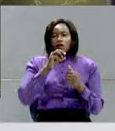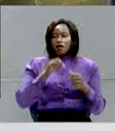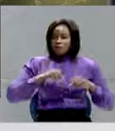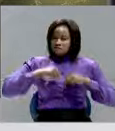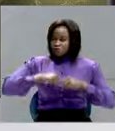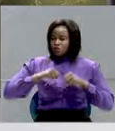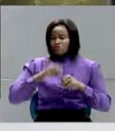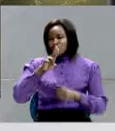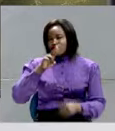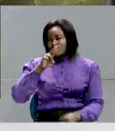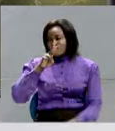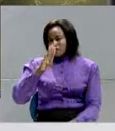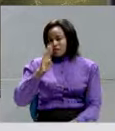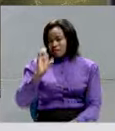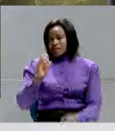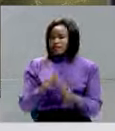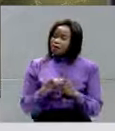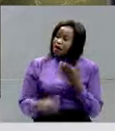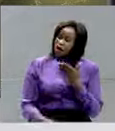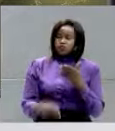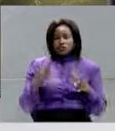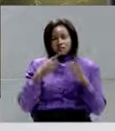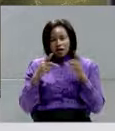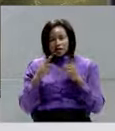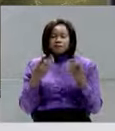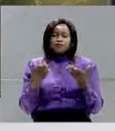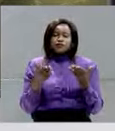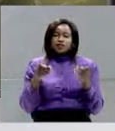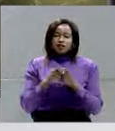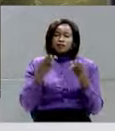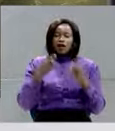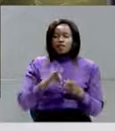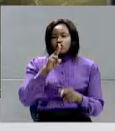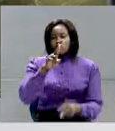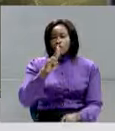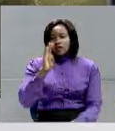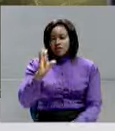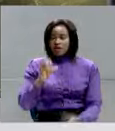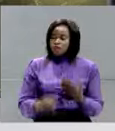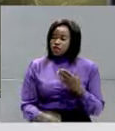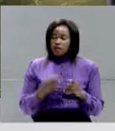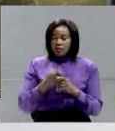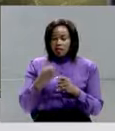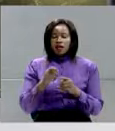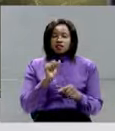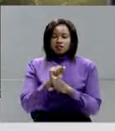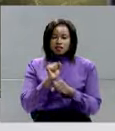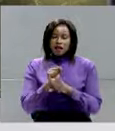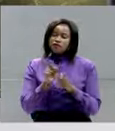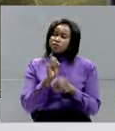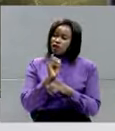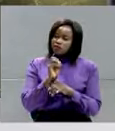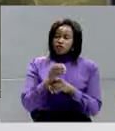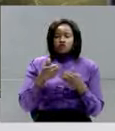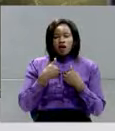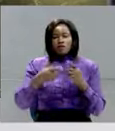UBC, Winston Agaba, officiated the event held at UCD premises in Kampala District. Staff were advised to have a positive